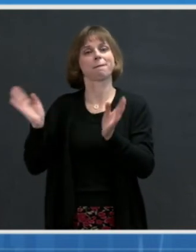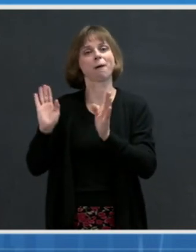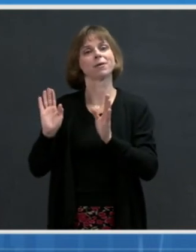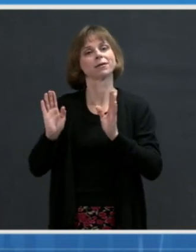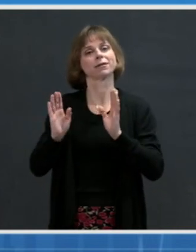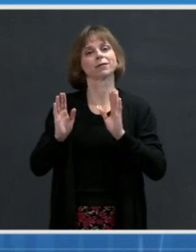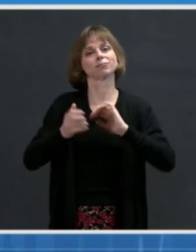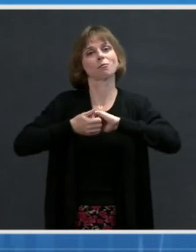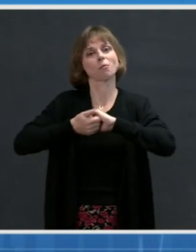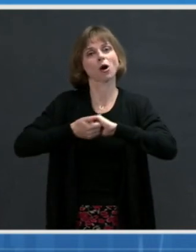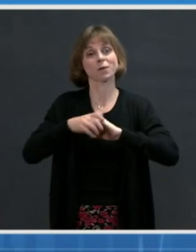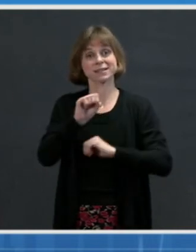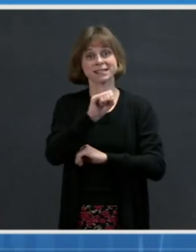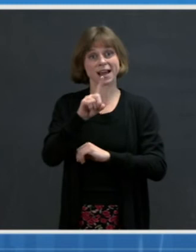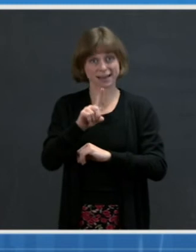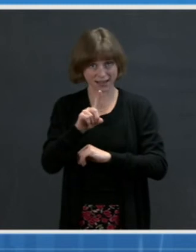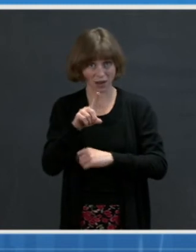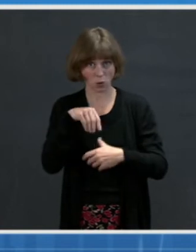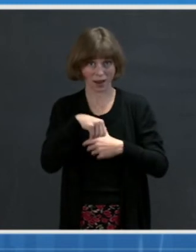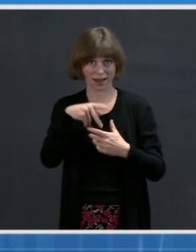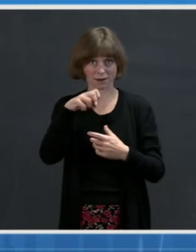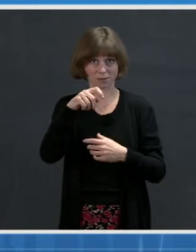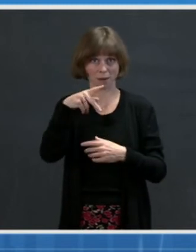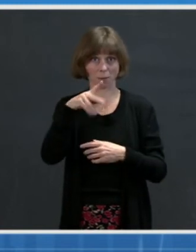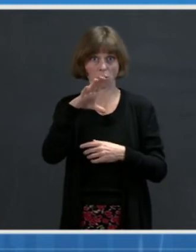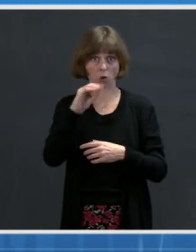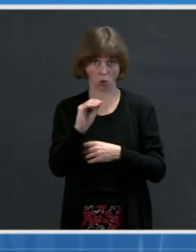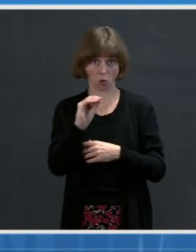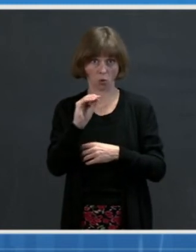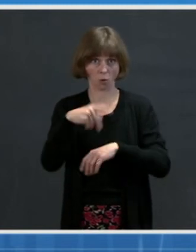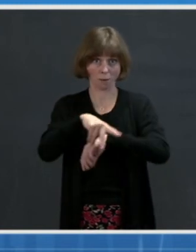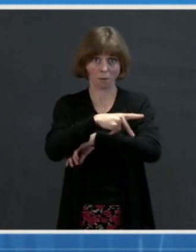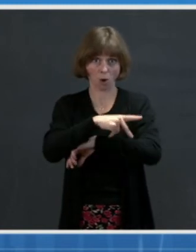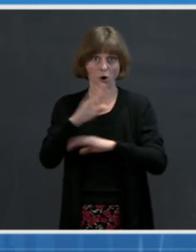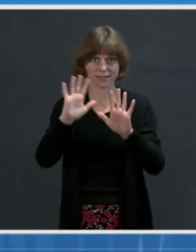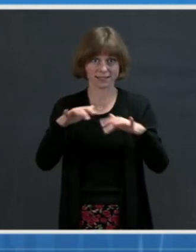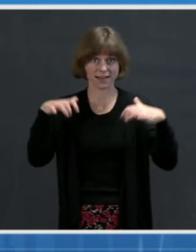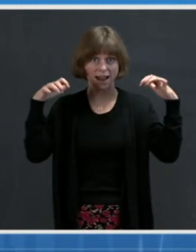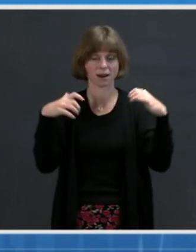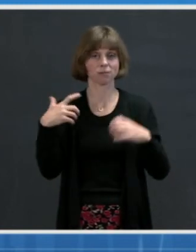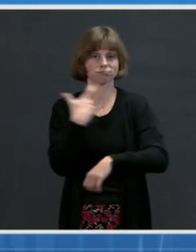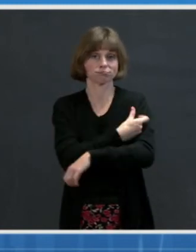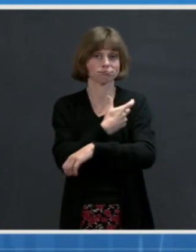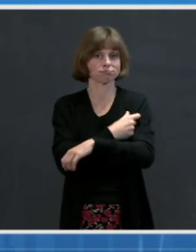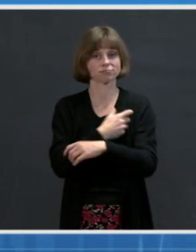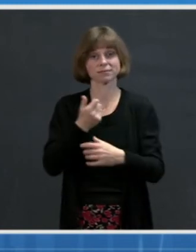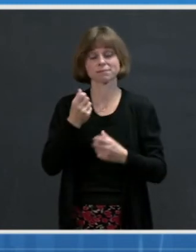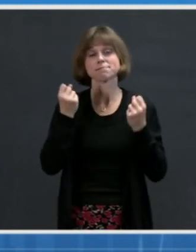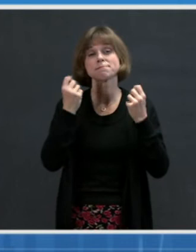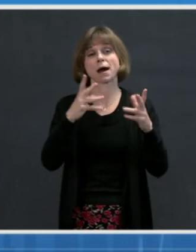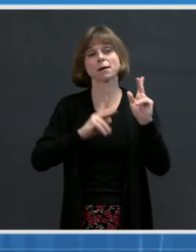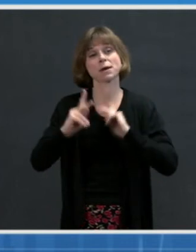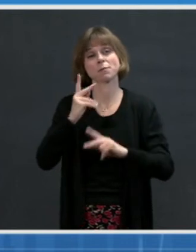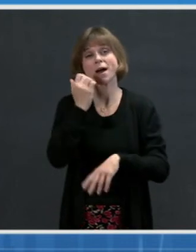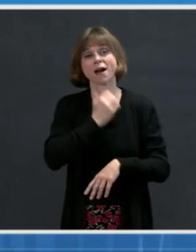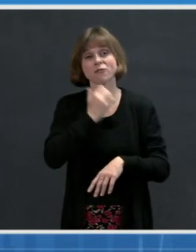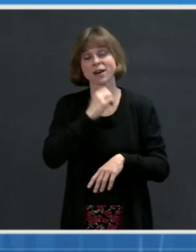super sites like the one in Petco Park Stadium are vaccinating thousands of people a day. And in Colorado, where there is